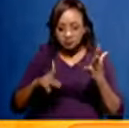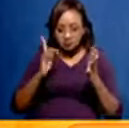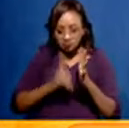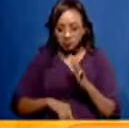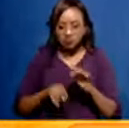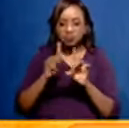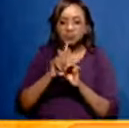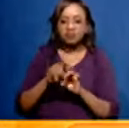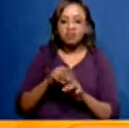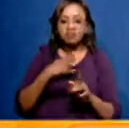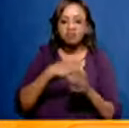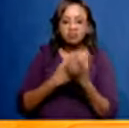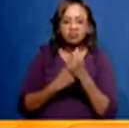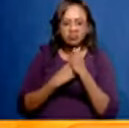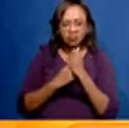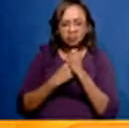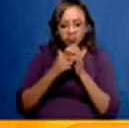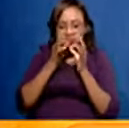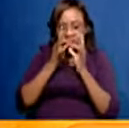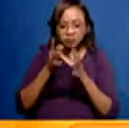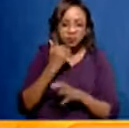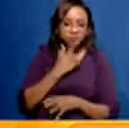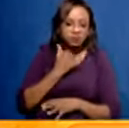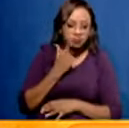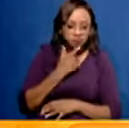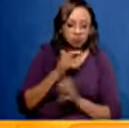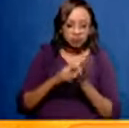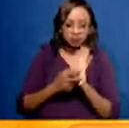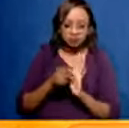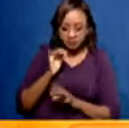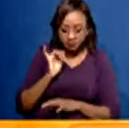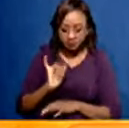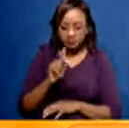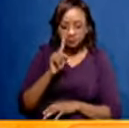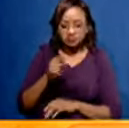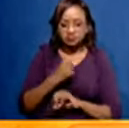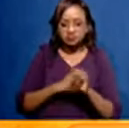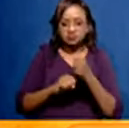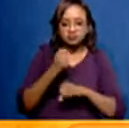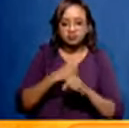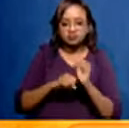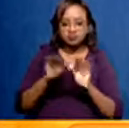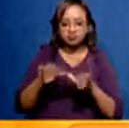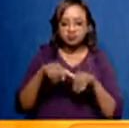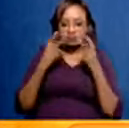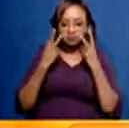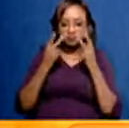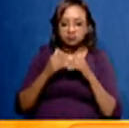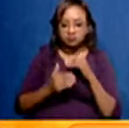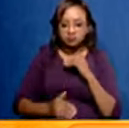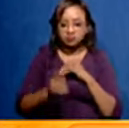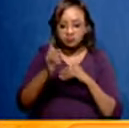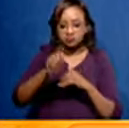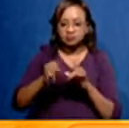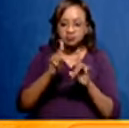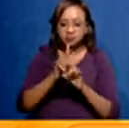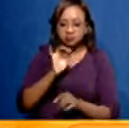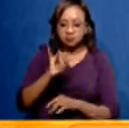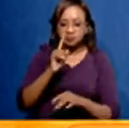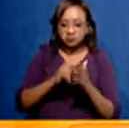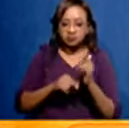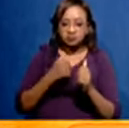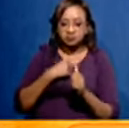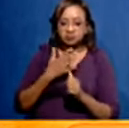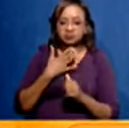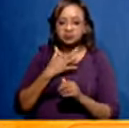be. So I think that is and will be a very deliberate effort in the coming period. And that's what I want to report back on in the